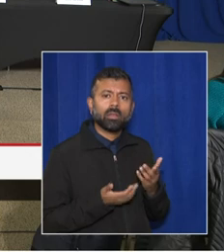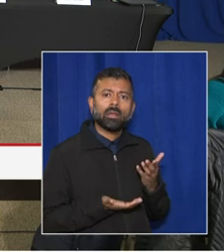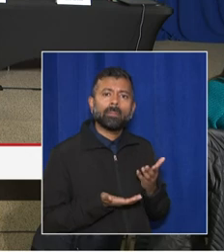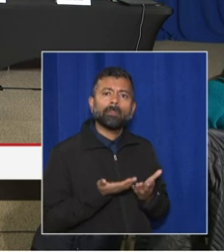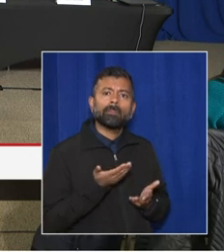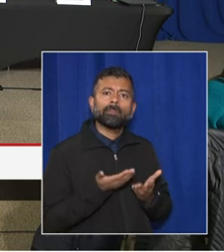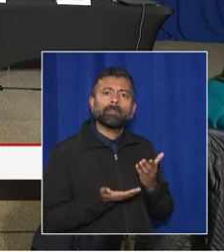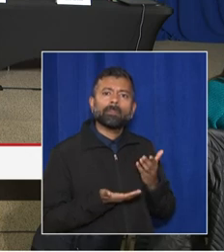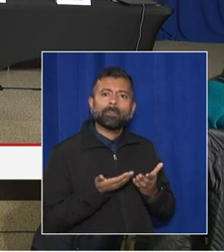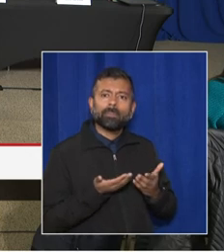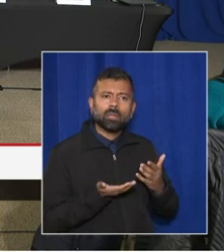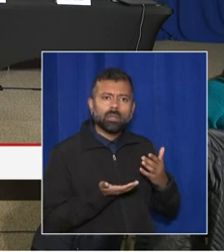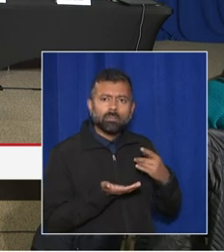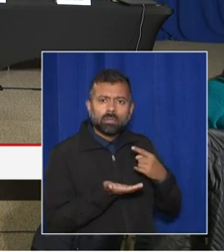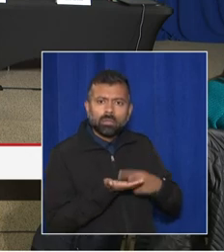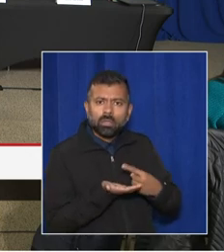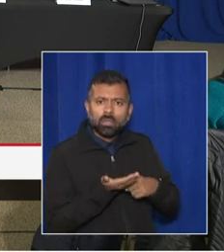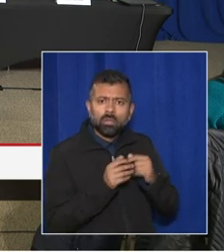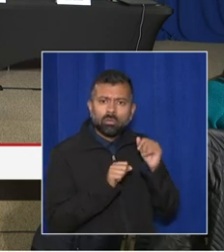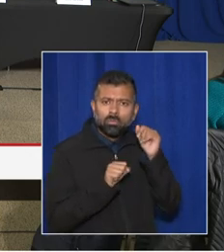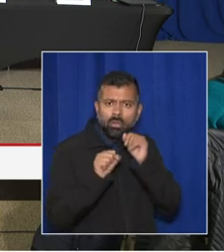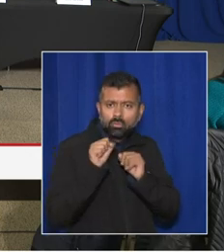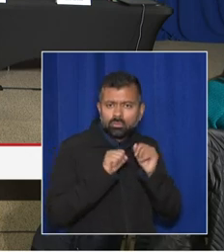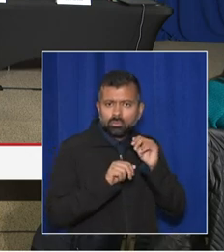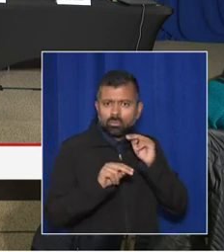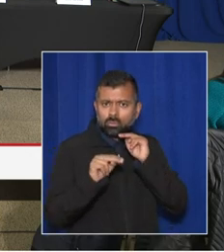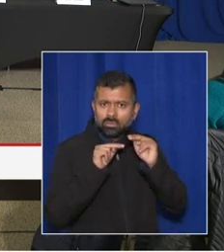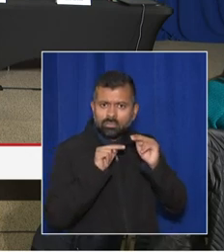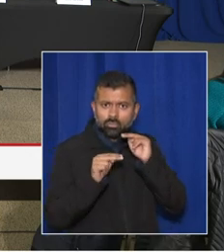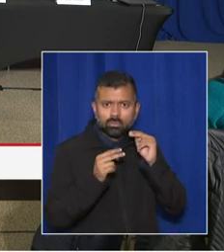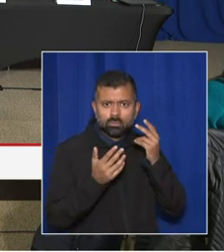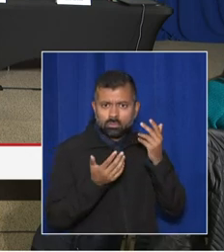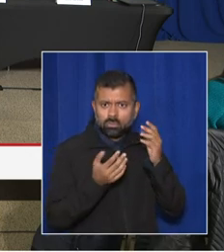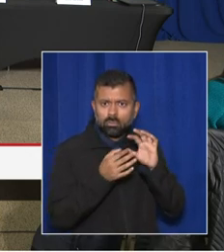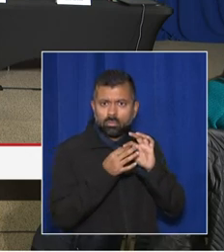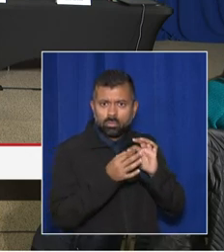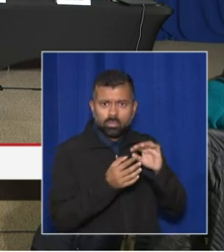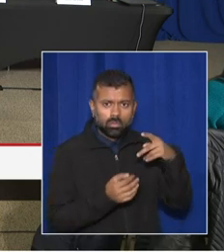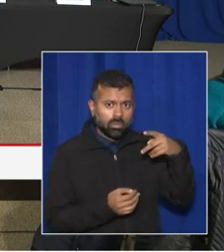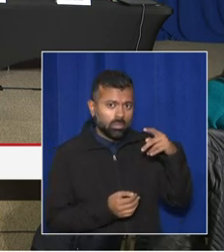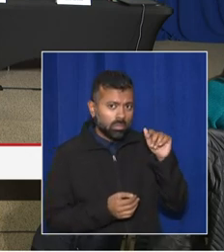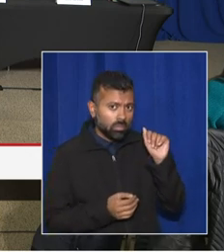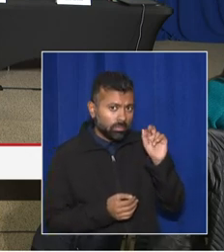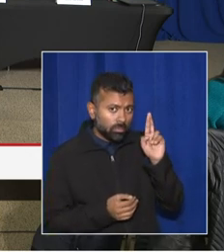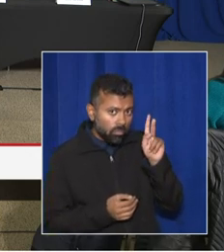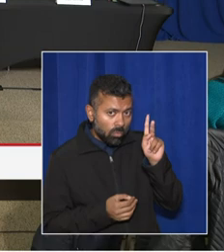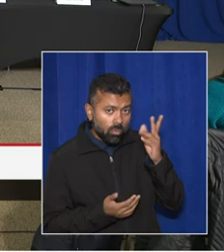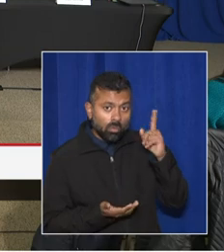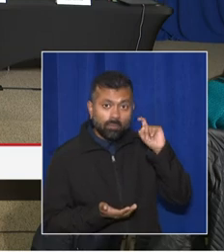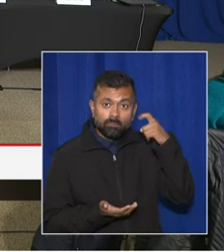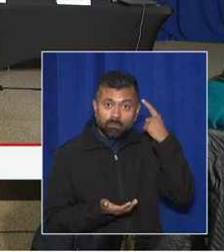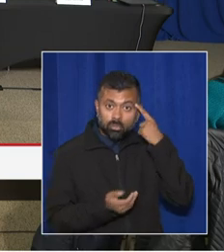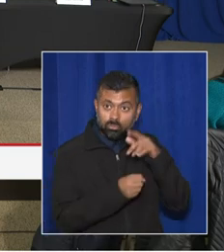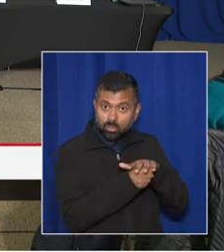crime, monuments, federal park space? No, none that I believe.